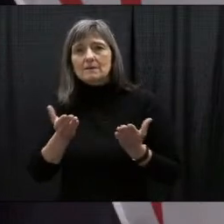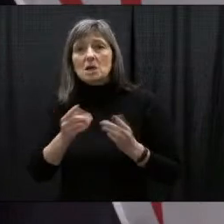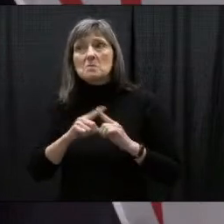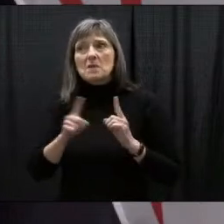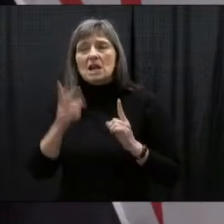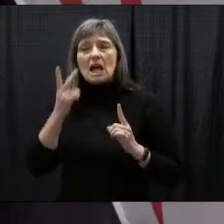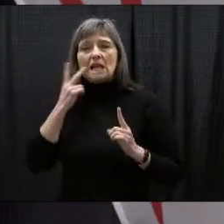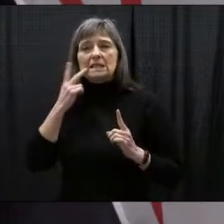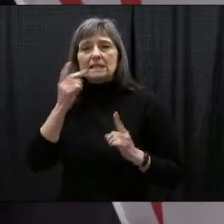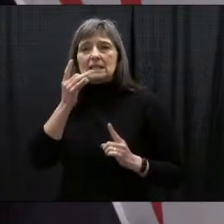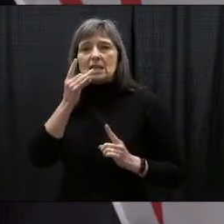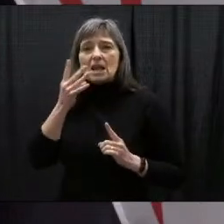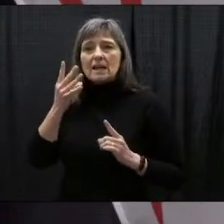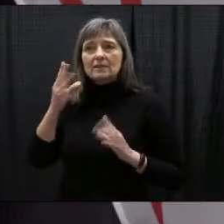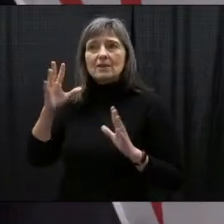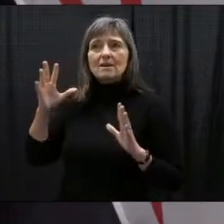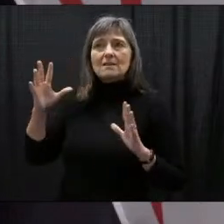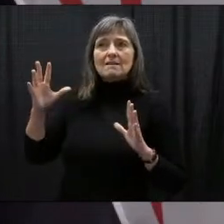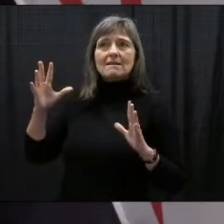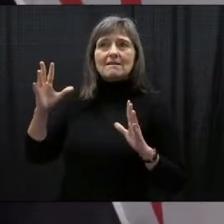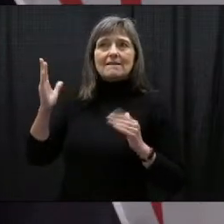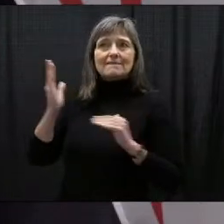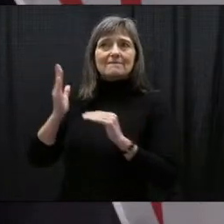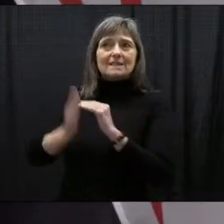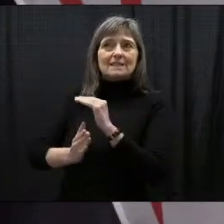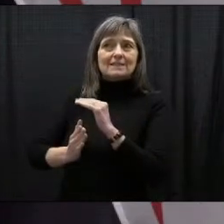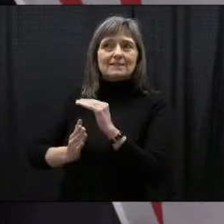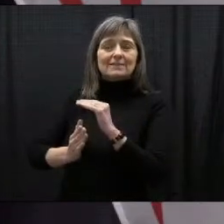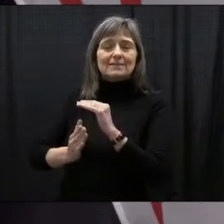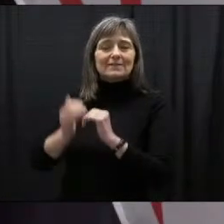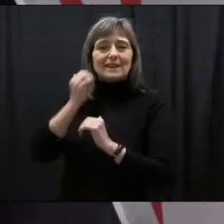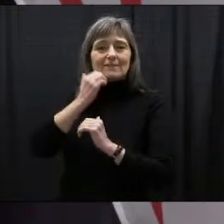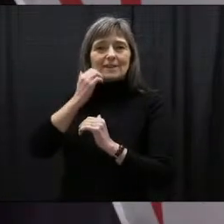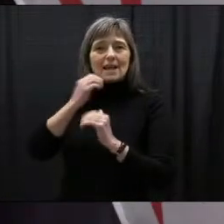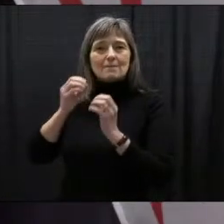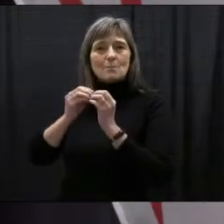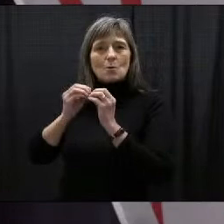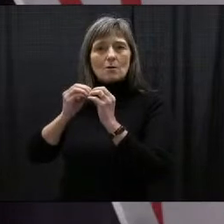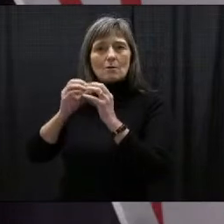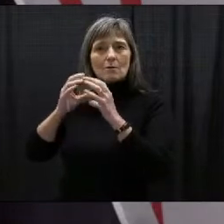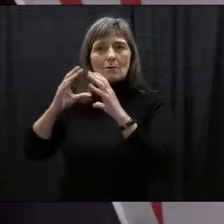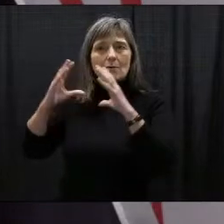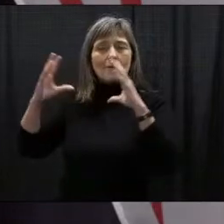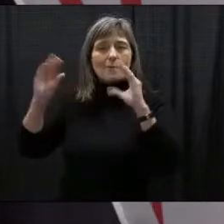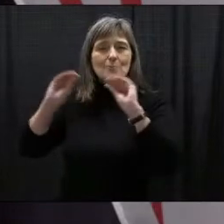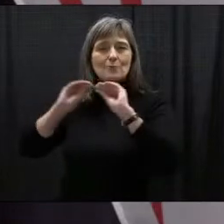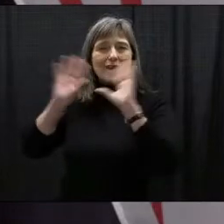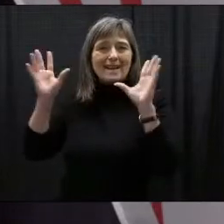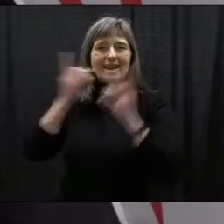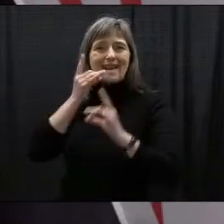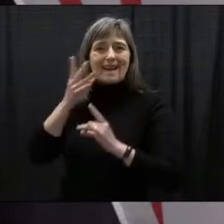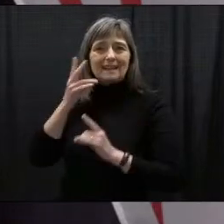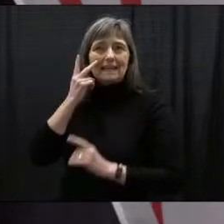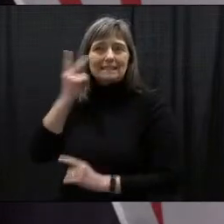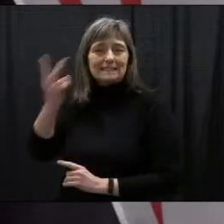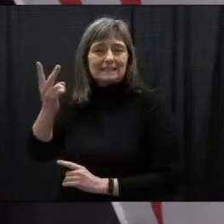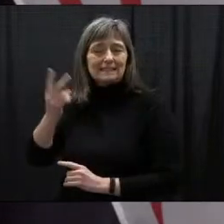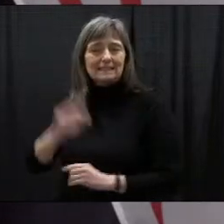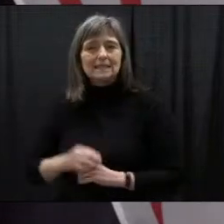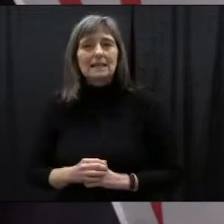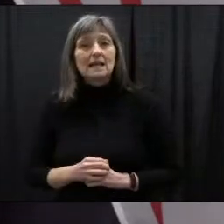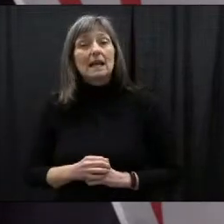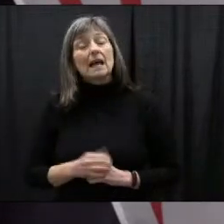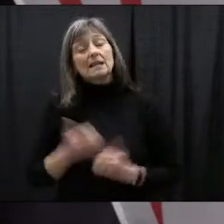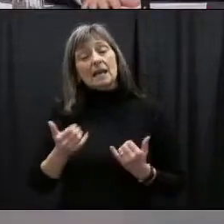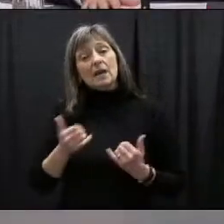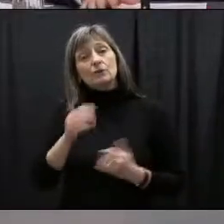shining brighter every single day. With that, I'll turn things over to Dr. Fitzgerald for today's update and an update and briefing of